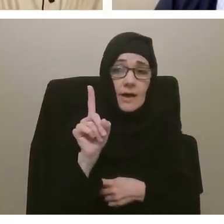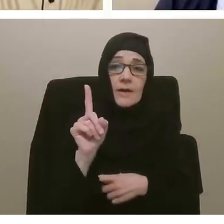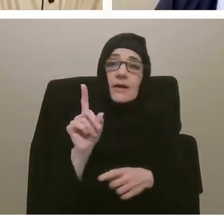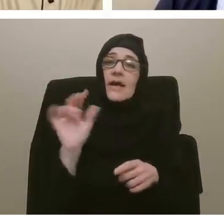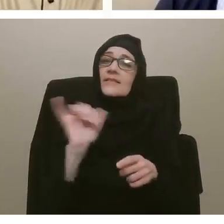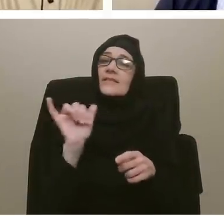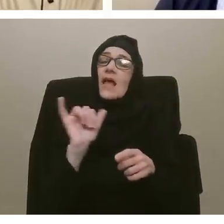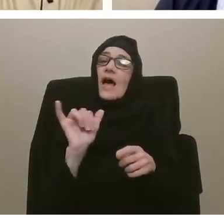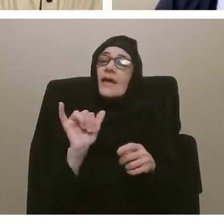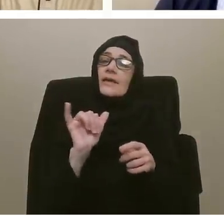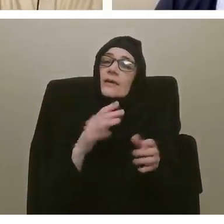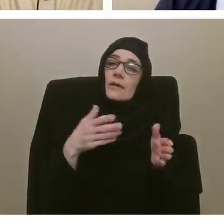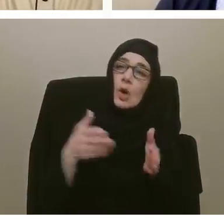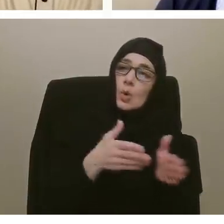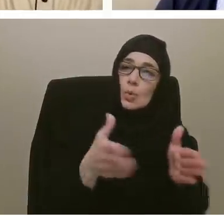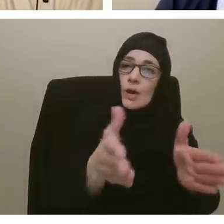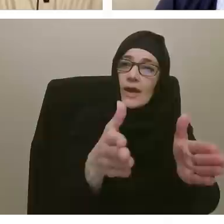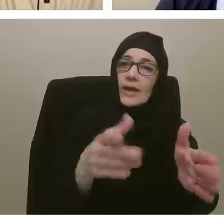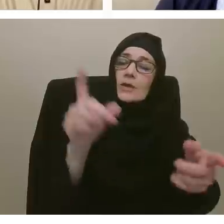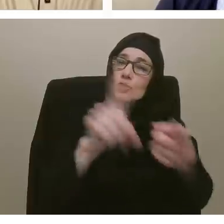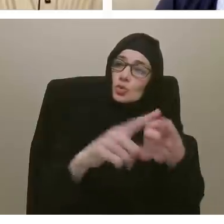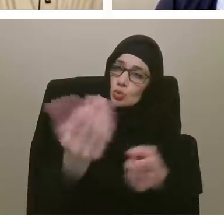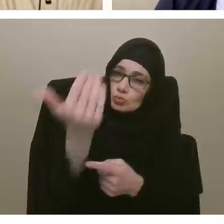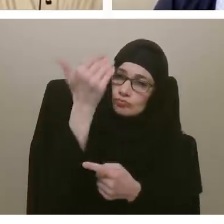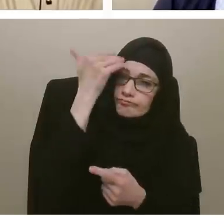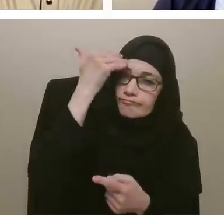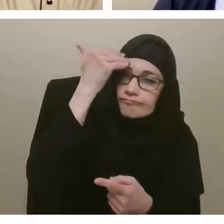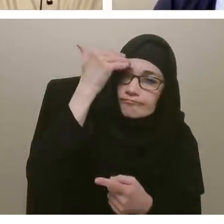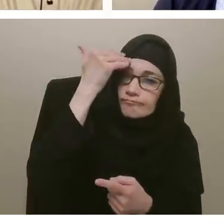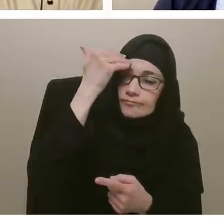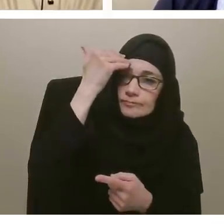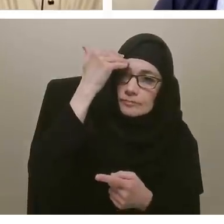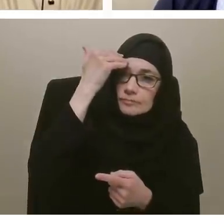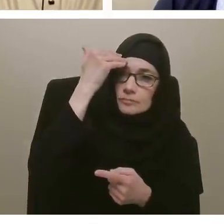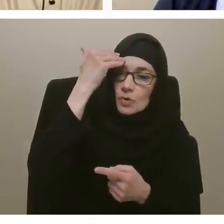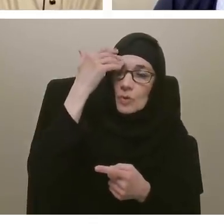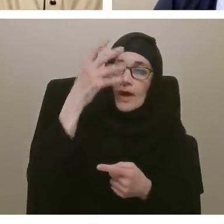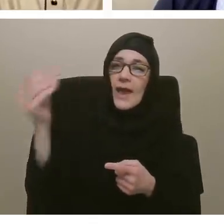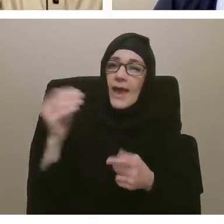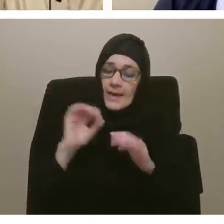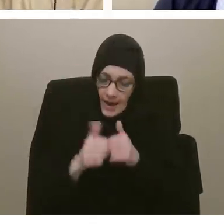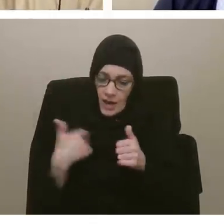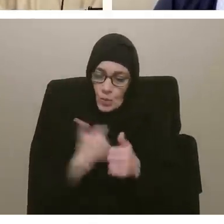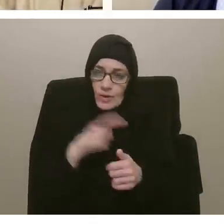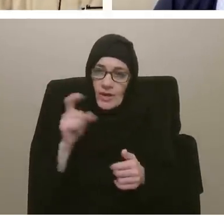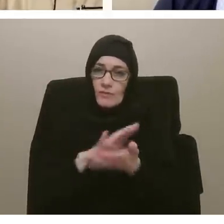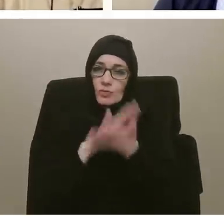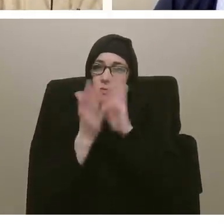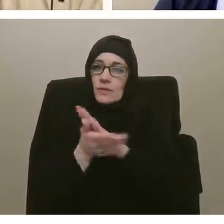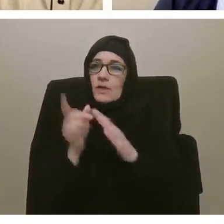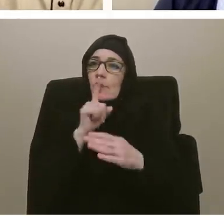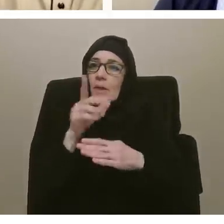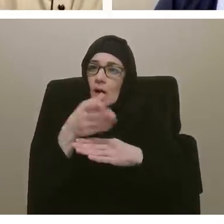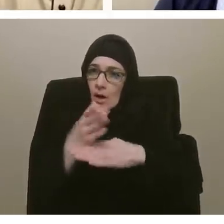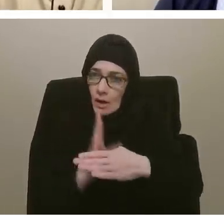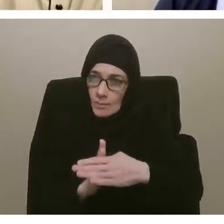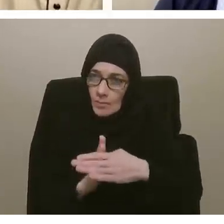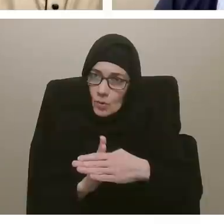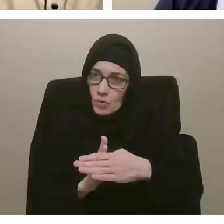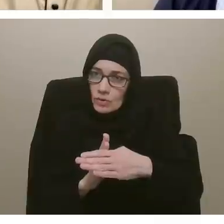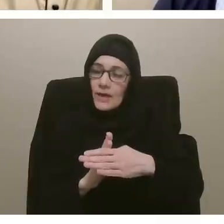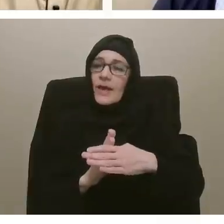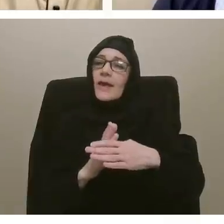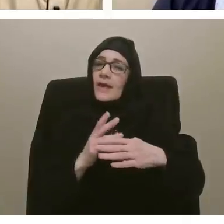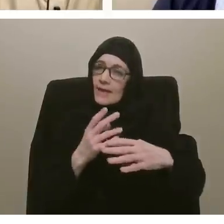prism, this gateway into ma'rifah, into knowing, and the humility that we take in that, in using and utilizing that